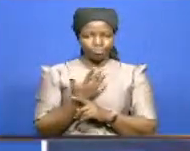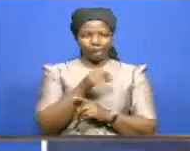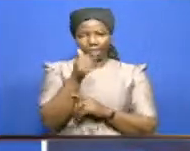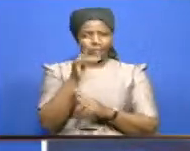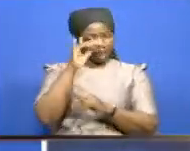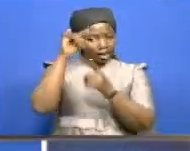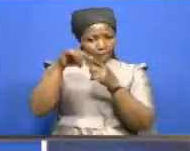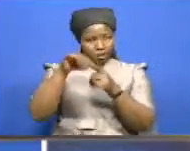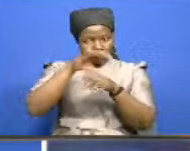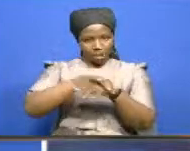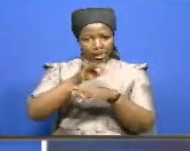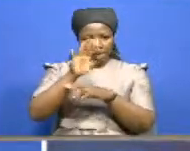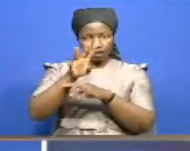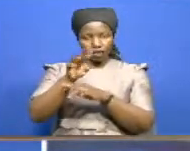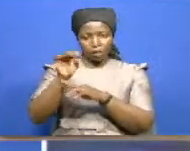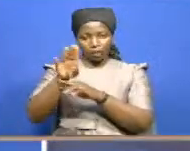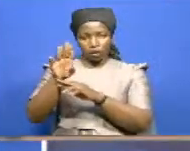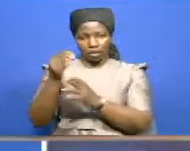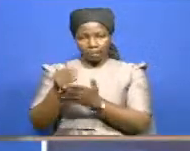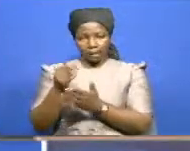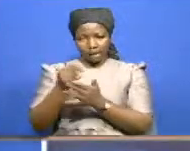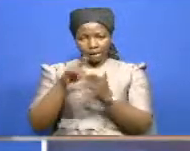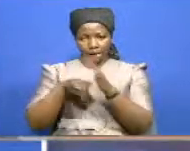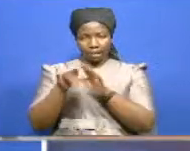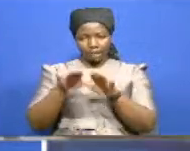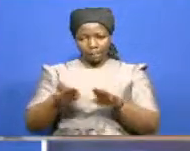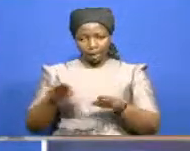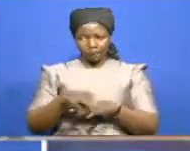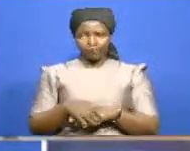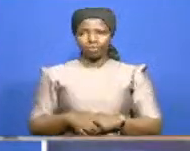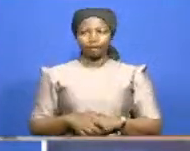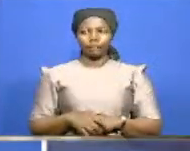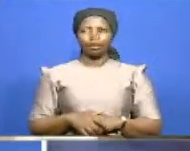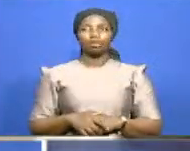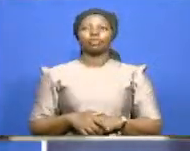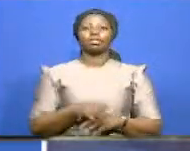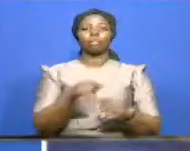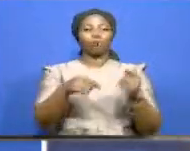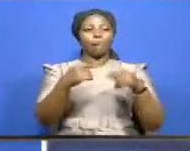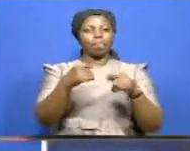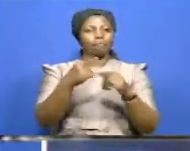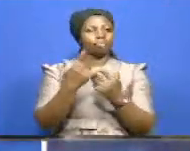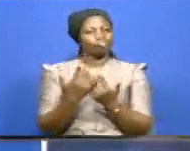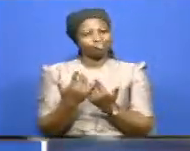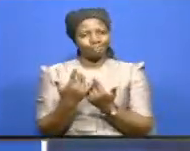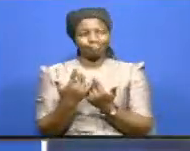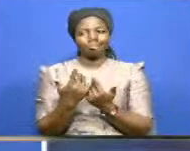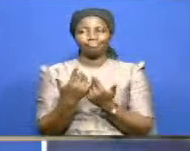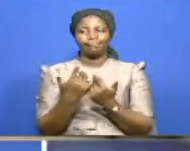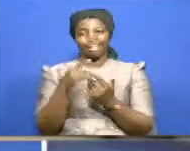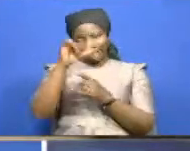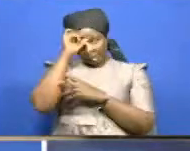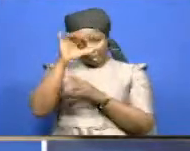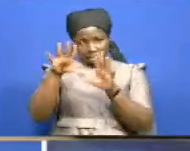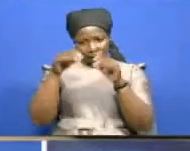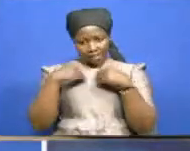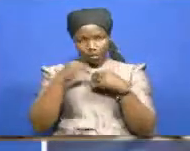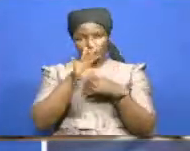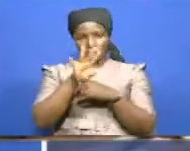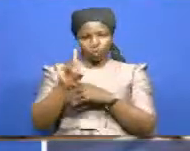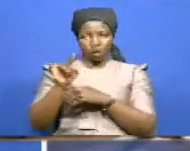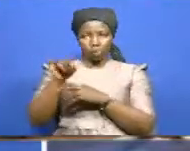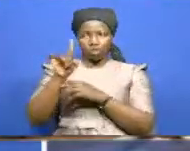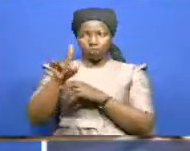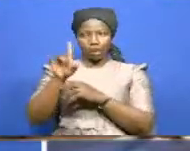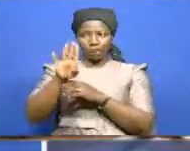shillings from the market. Bids received amounted to 40.26 billion shillings, with the government accepting 41.01 billion shillings.